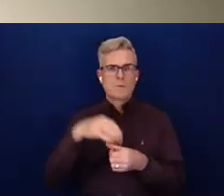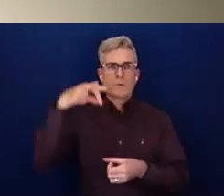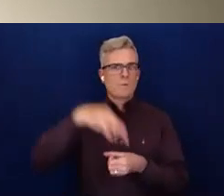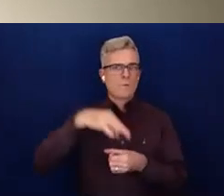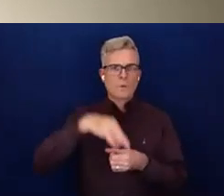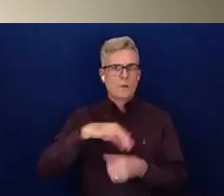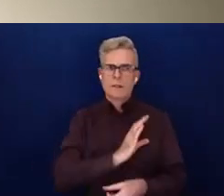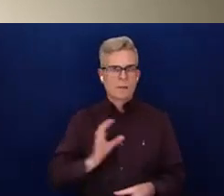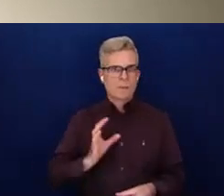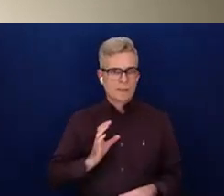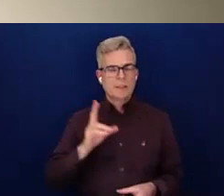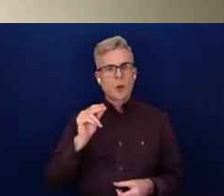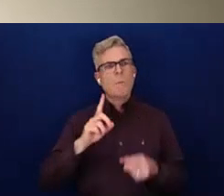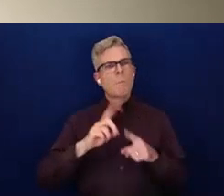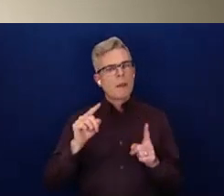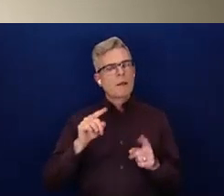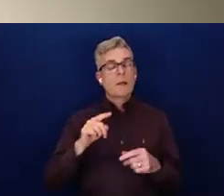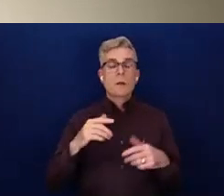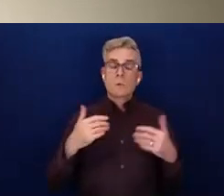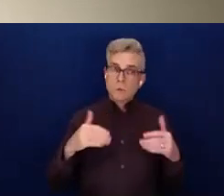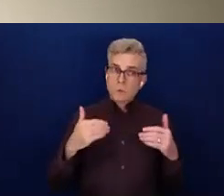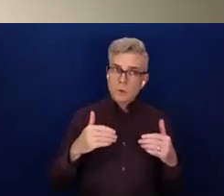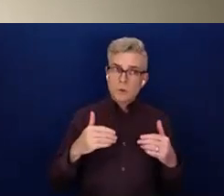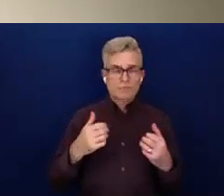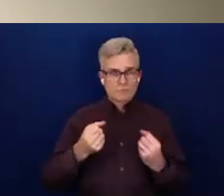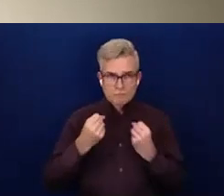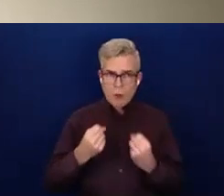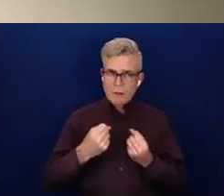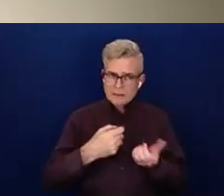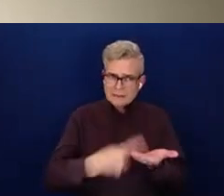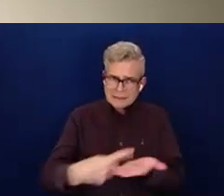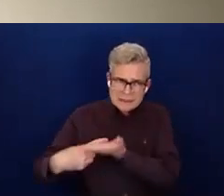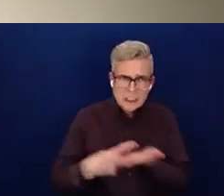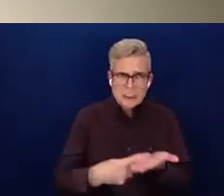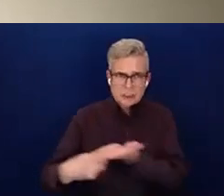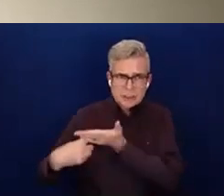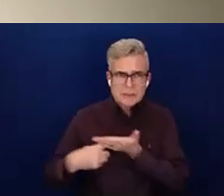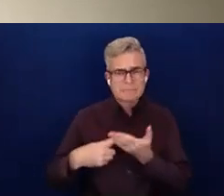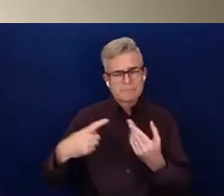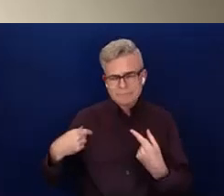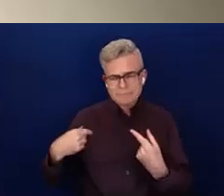But they have had vigorous discussions over many months about